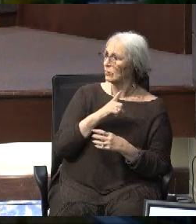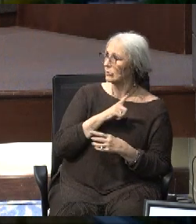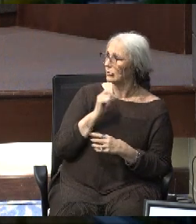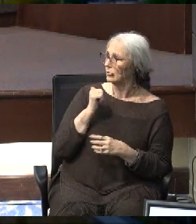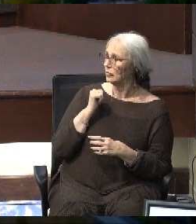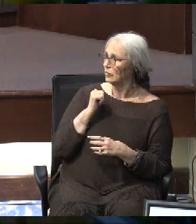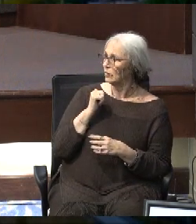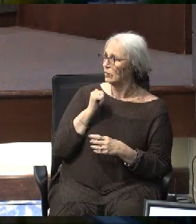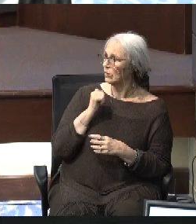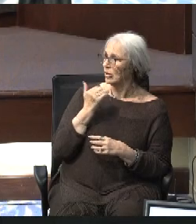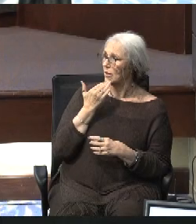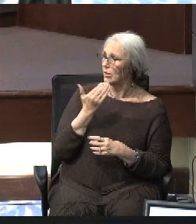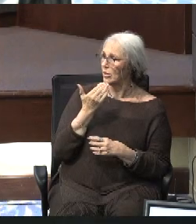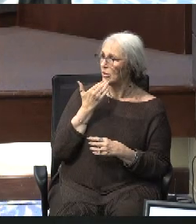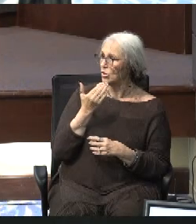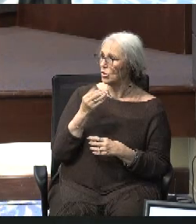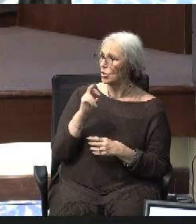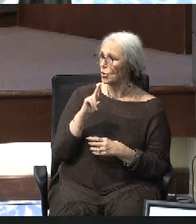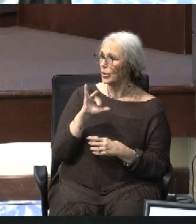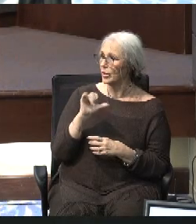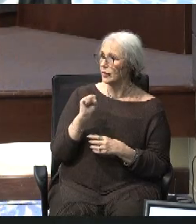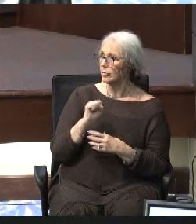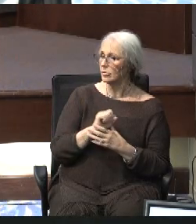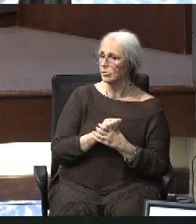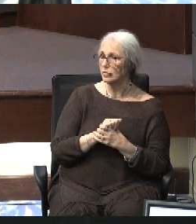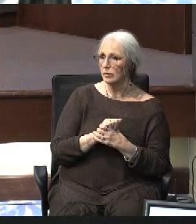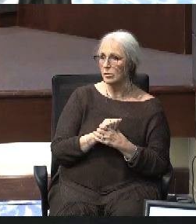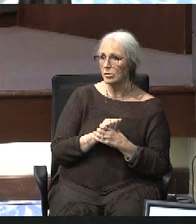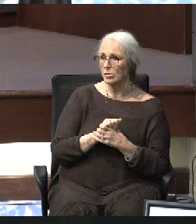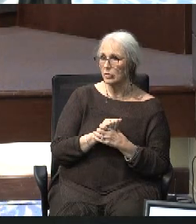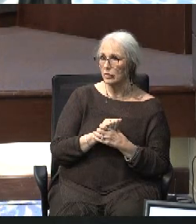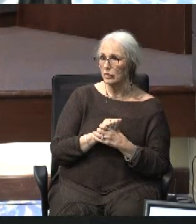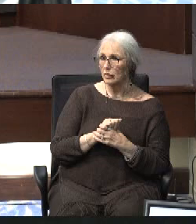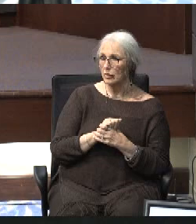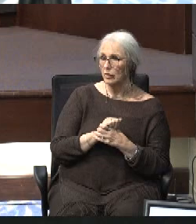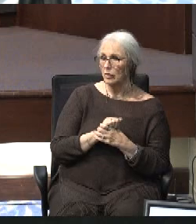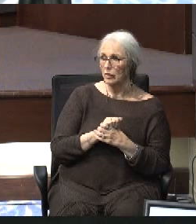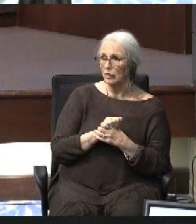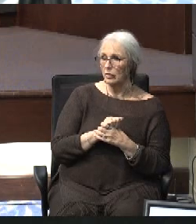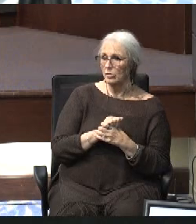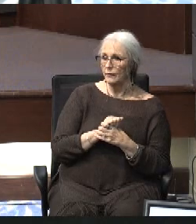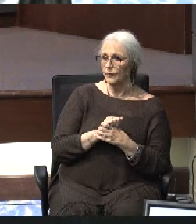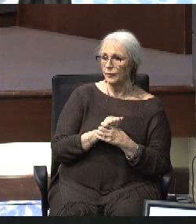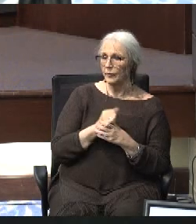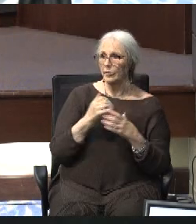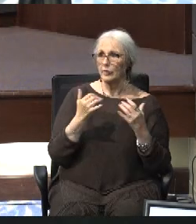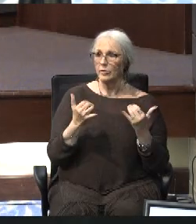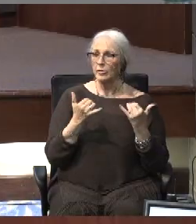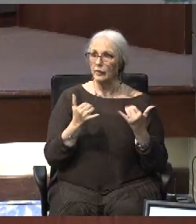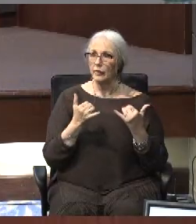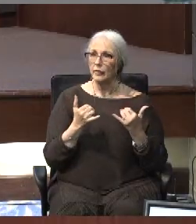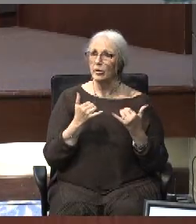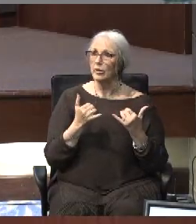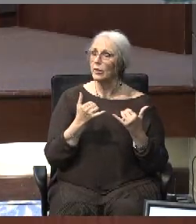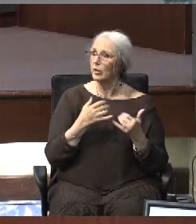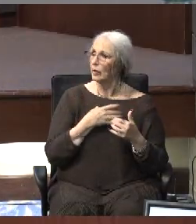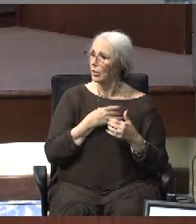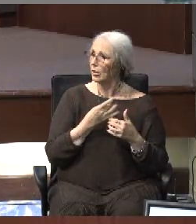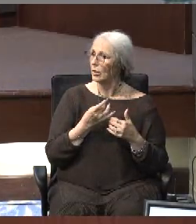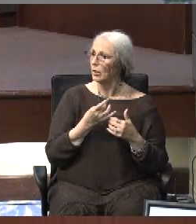in here, and yeah, thanks, Chris and Kent. I know you guys have both worked on bringing this one in. I like